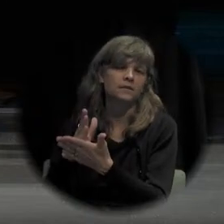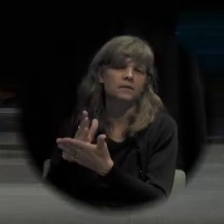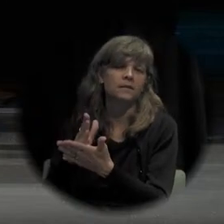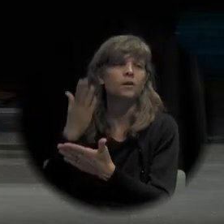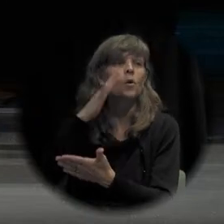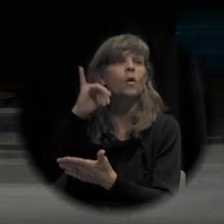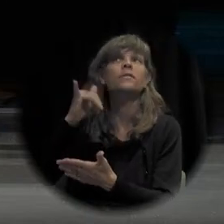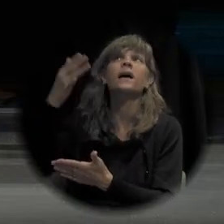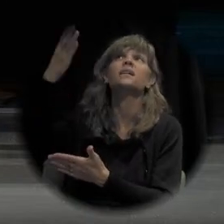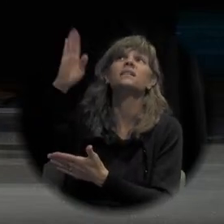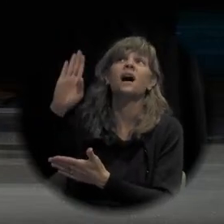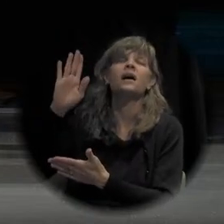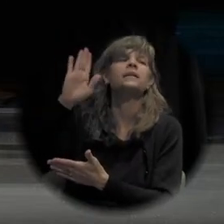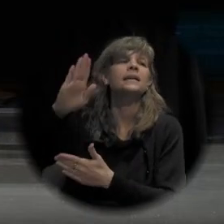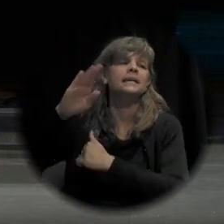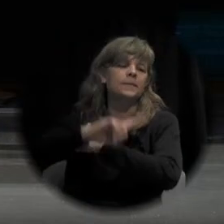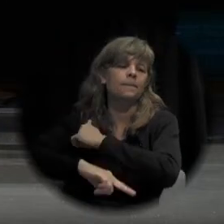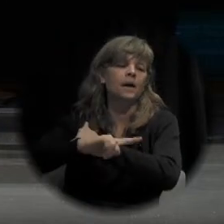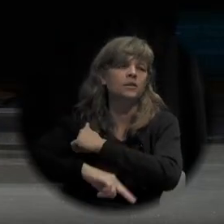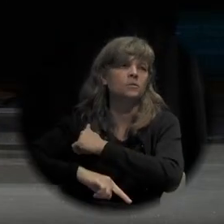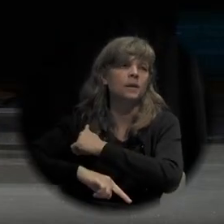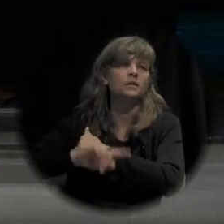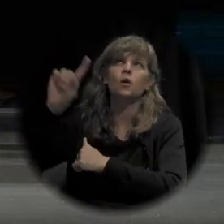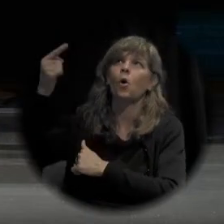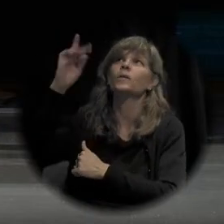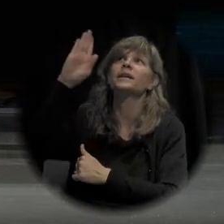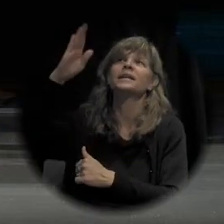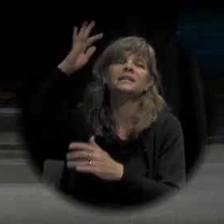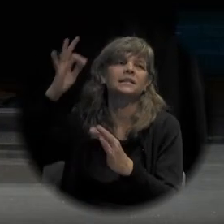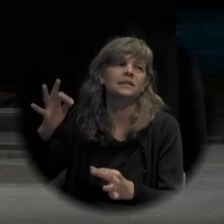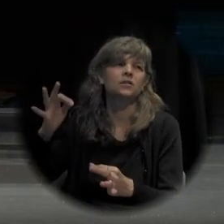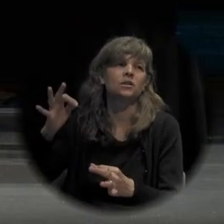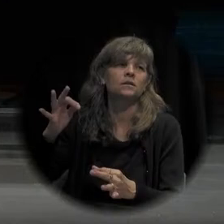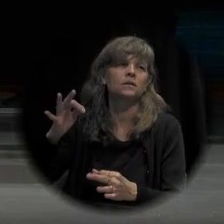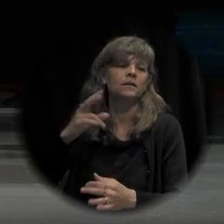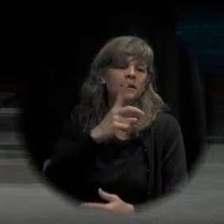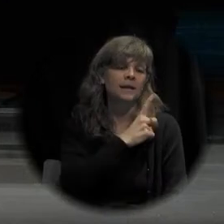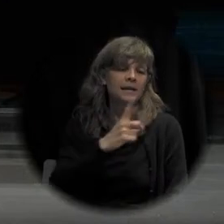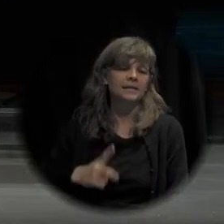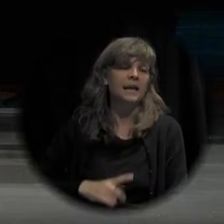belongs to God alone. But God has already said that as well. Deuteronomy